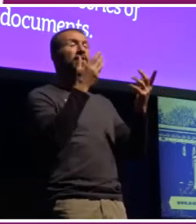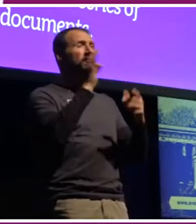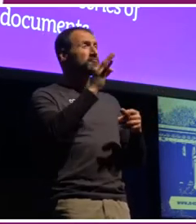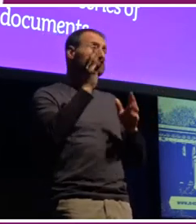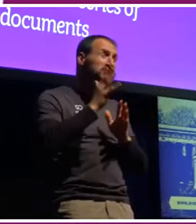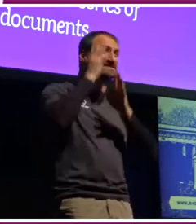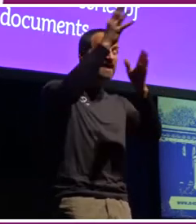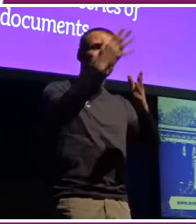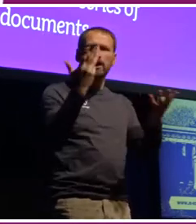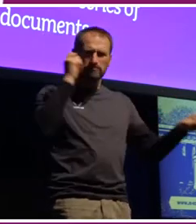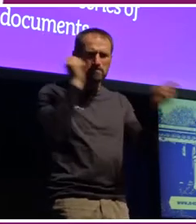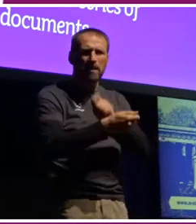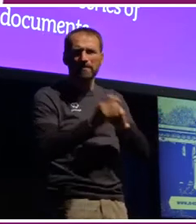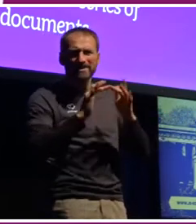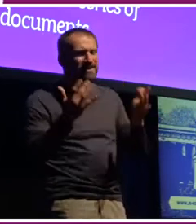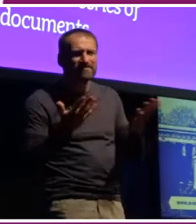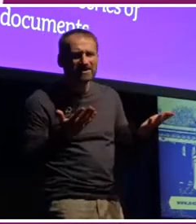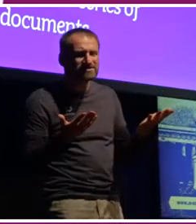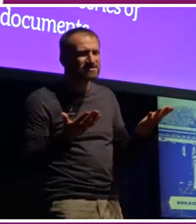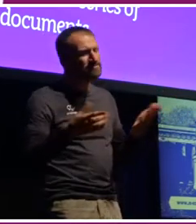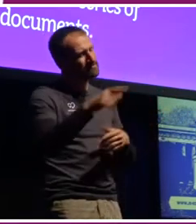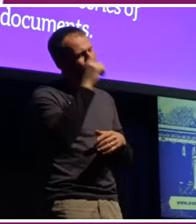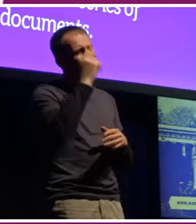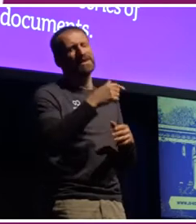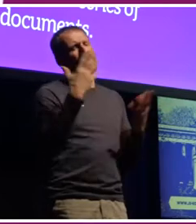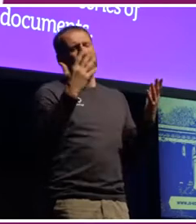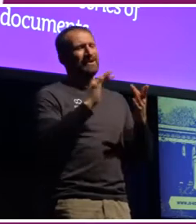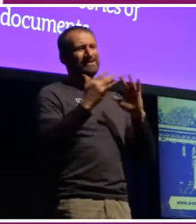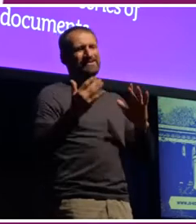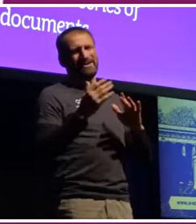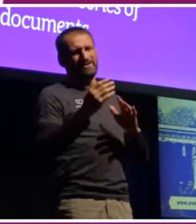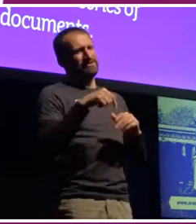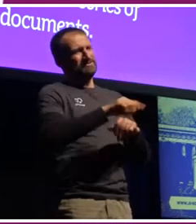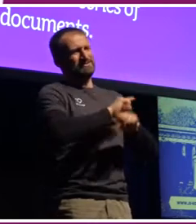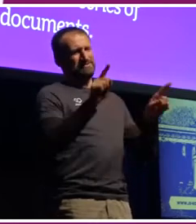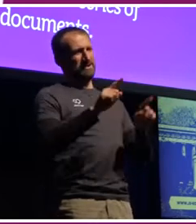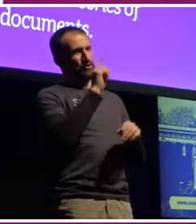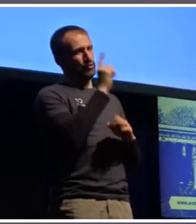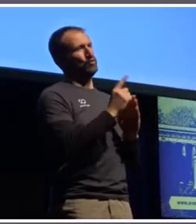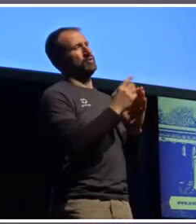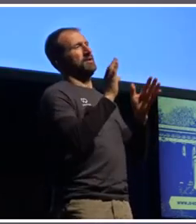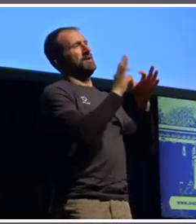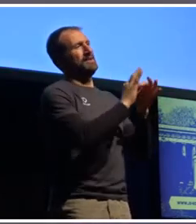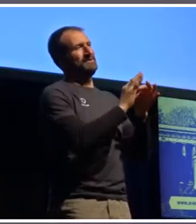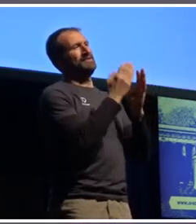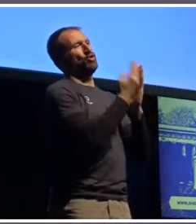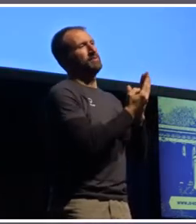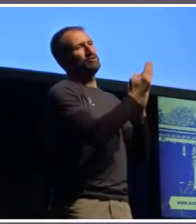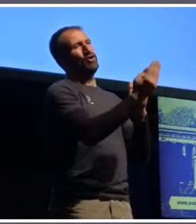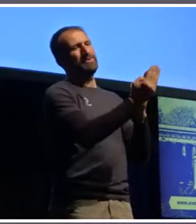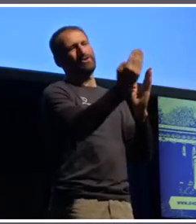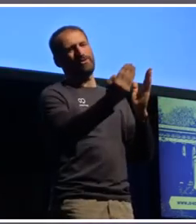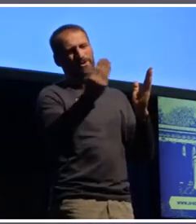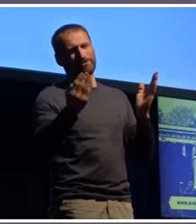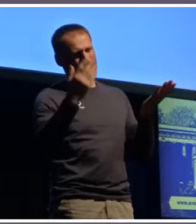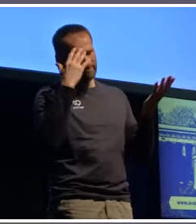steadily becoming more than a series of linked documents. We're no longer making pretty pictures under glass. reproductions of